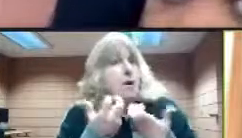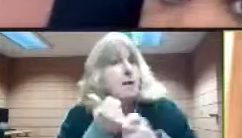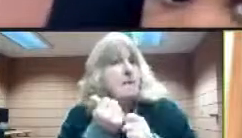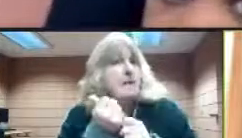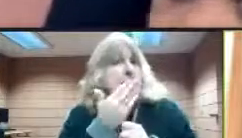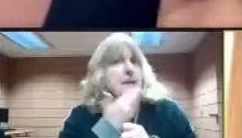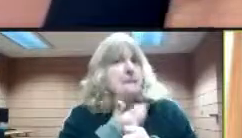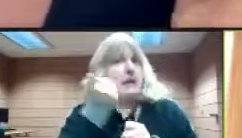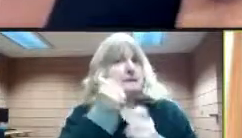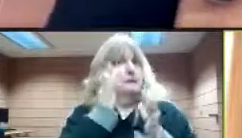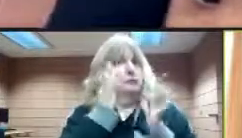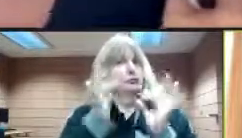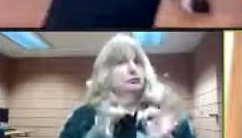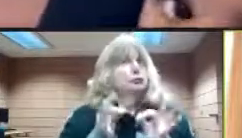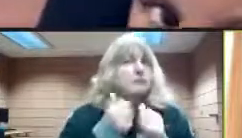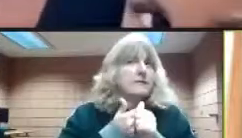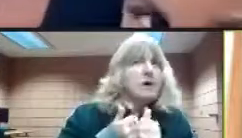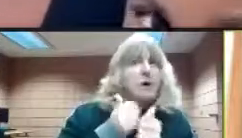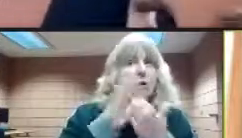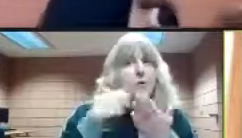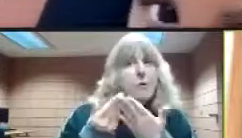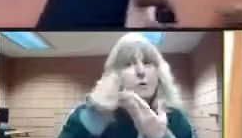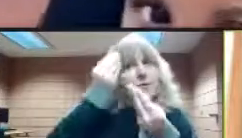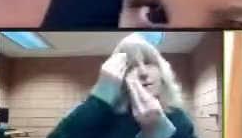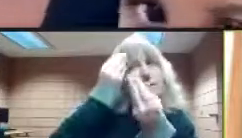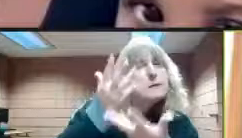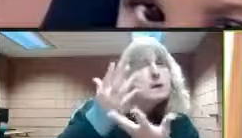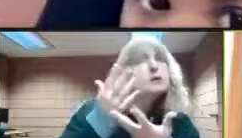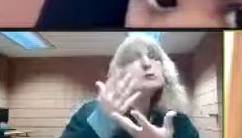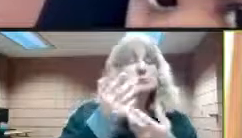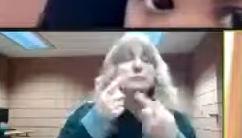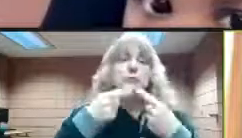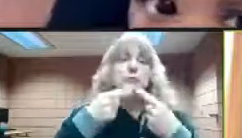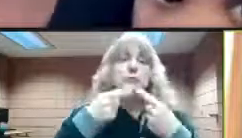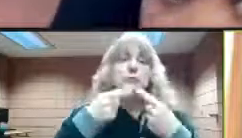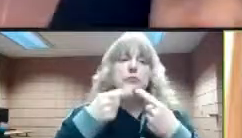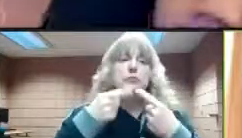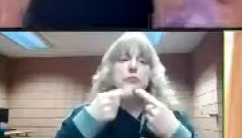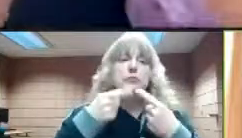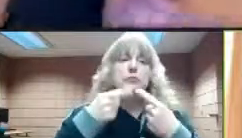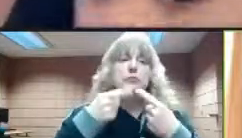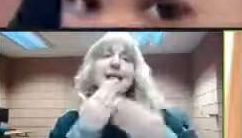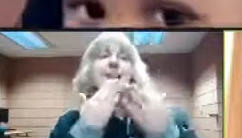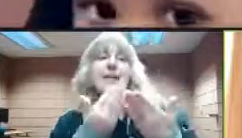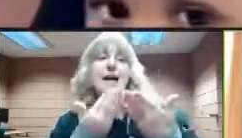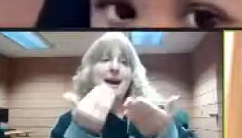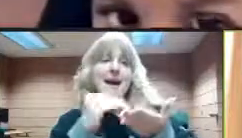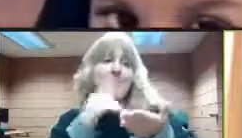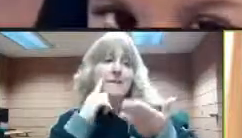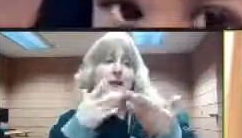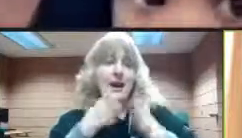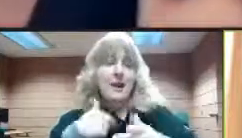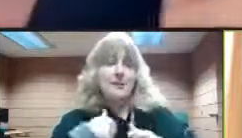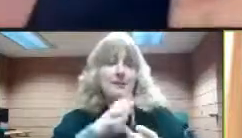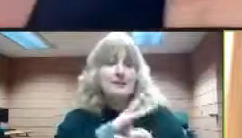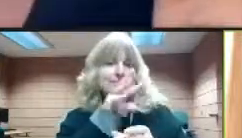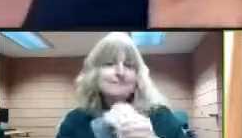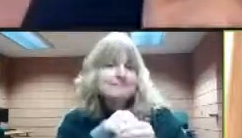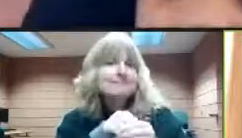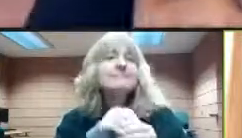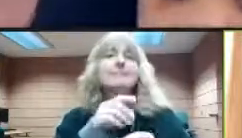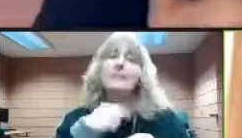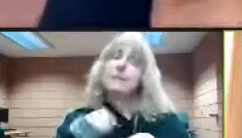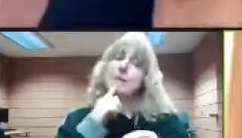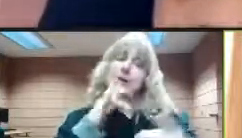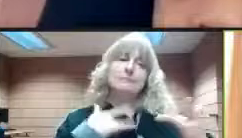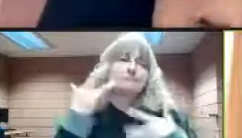this pandemic. So I thank you again for allowing me to participate. This is my first time, so I'm really excited to continue to do this work